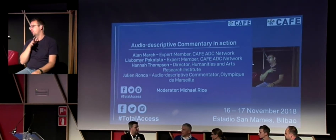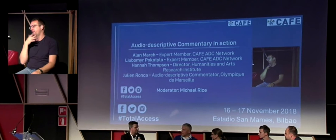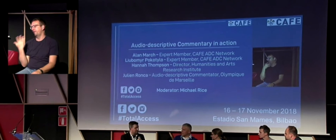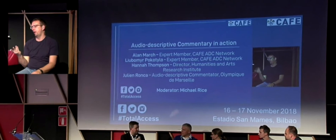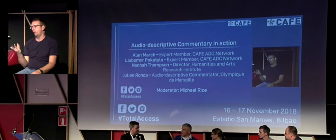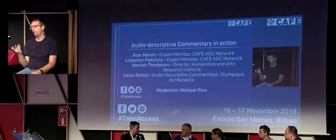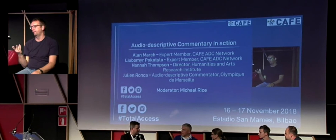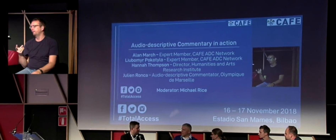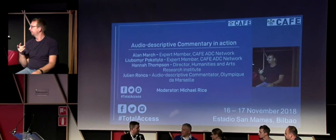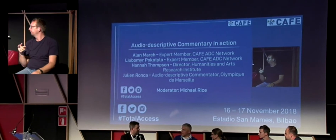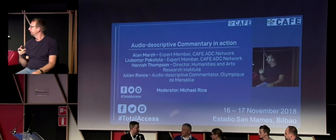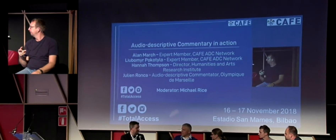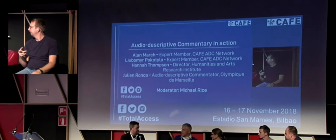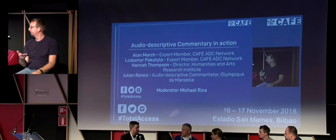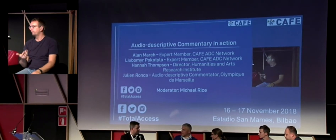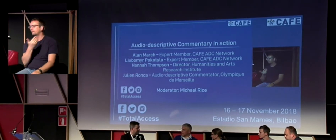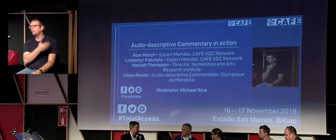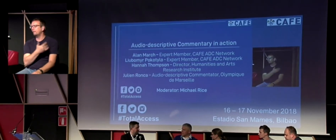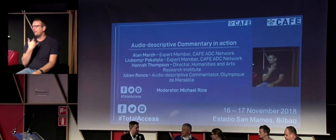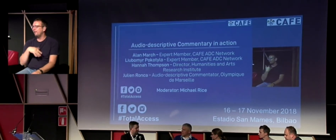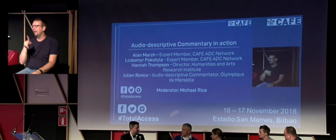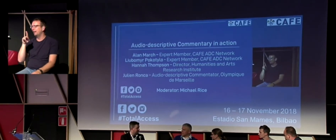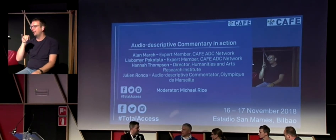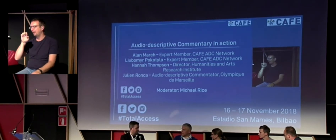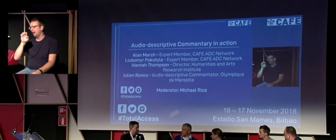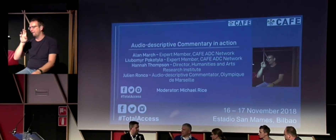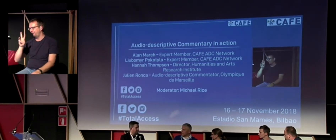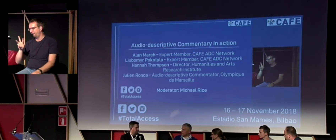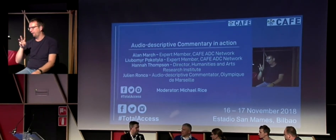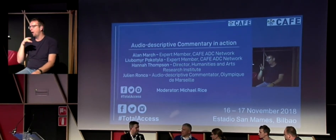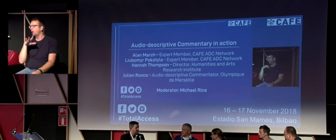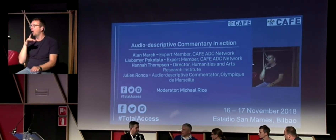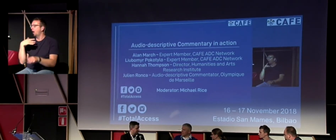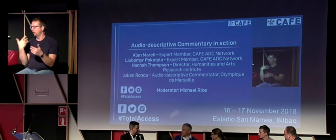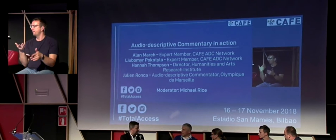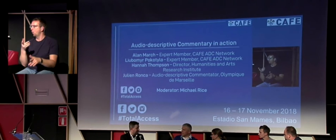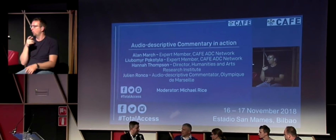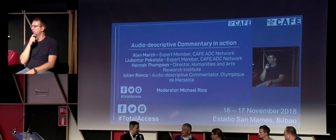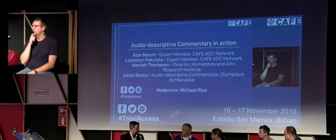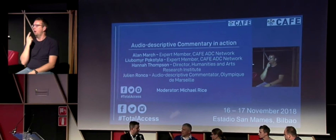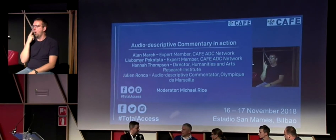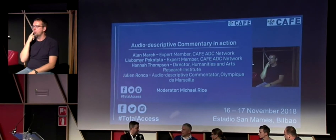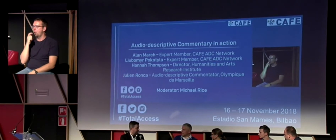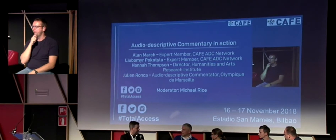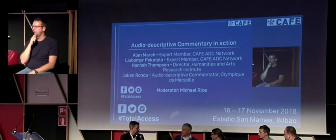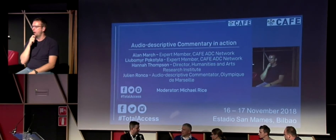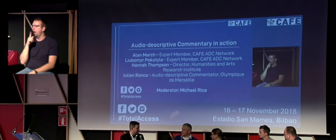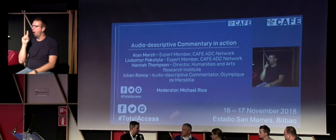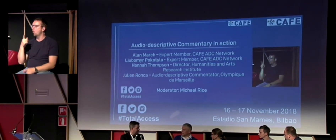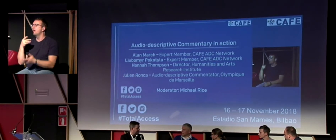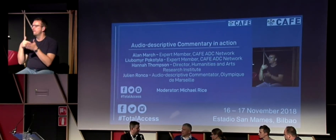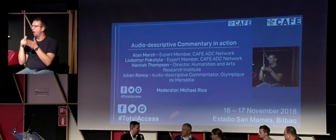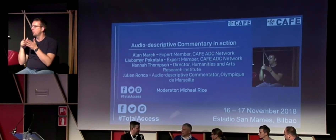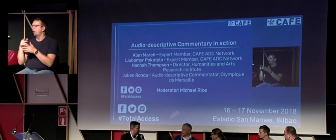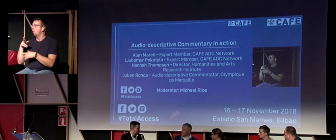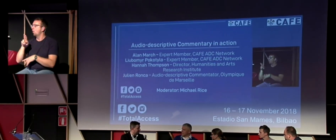So in terms of the tournament and introducing audio descriptive commentary to Ukraine, Is there still a legacy there now, 6 years on, for